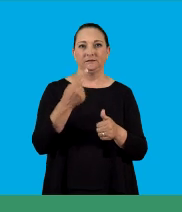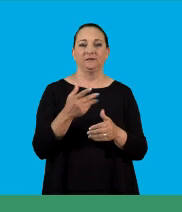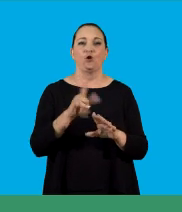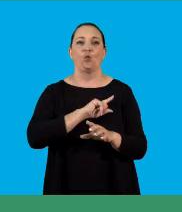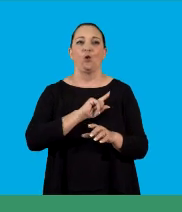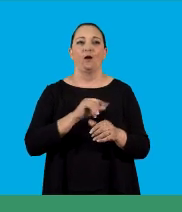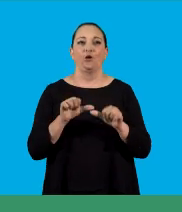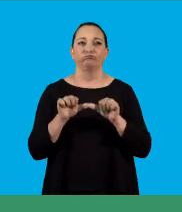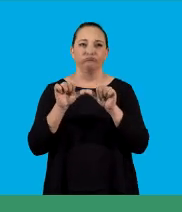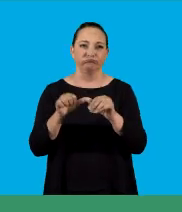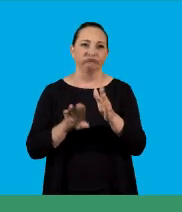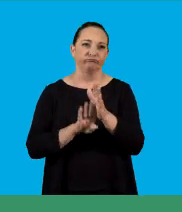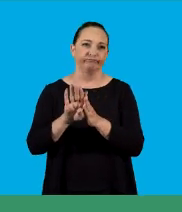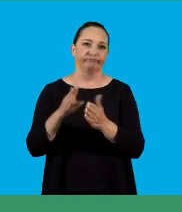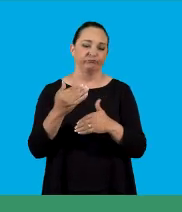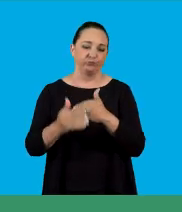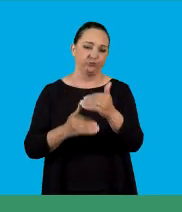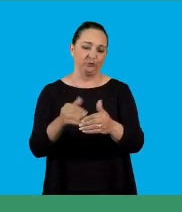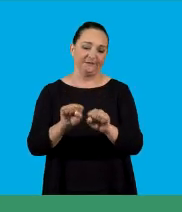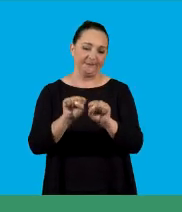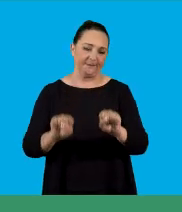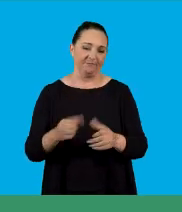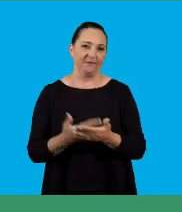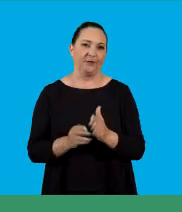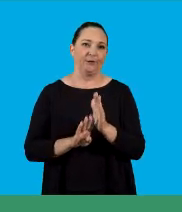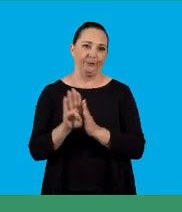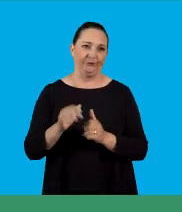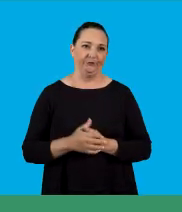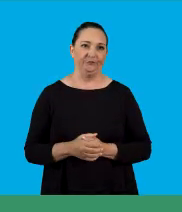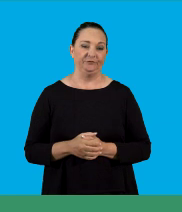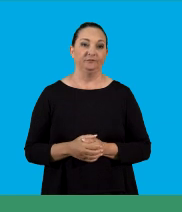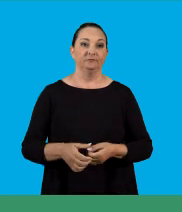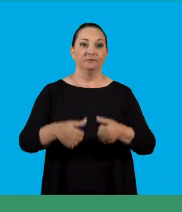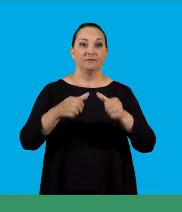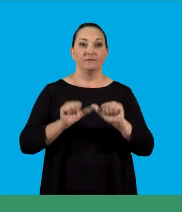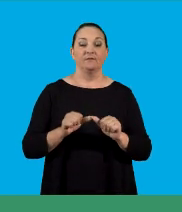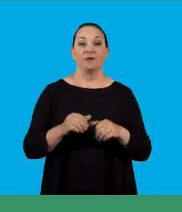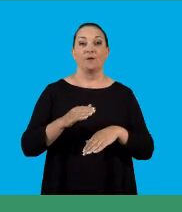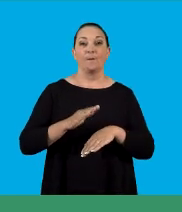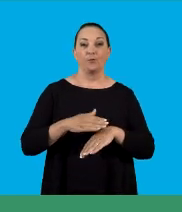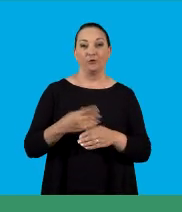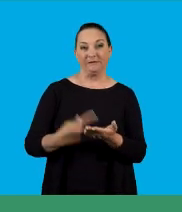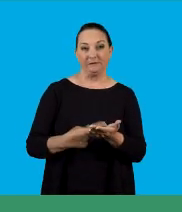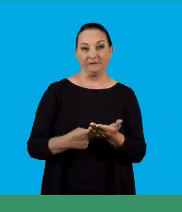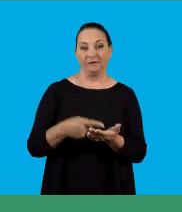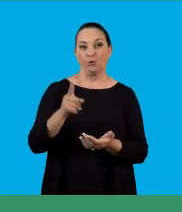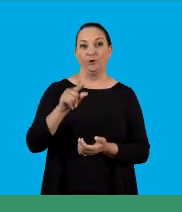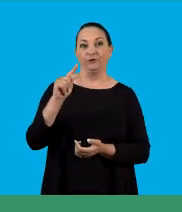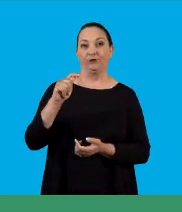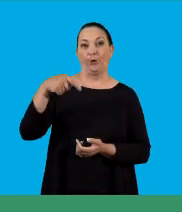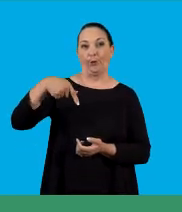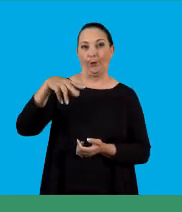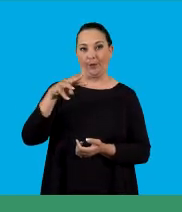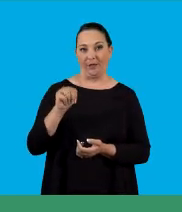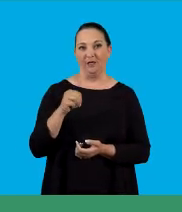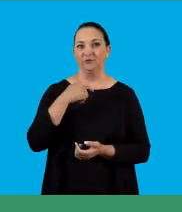of continuous improvement to processes and system. Then you should further be able to discuss the impact of